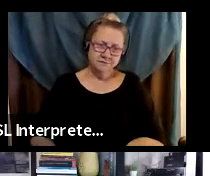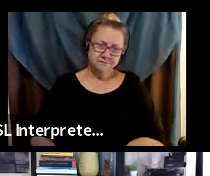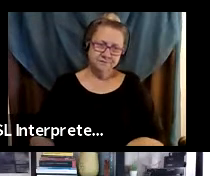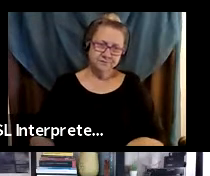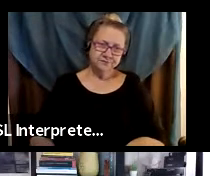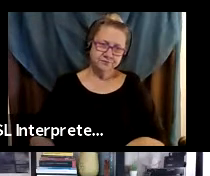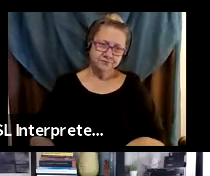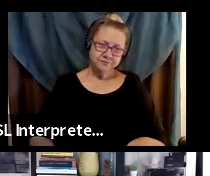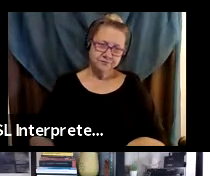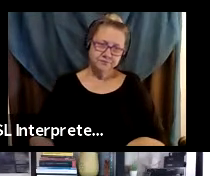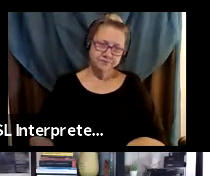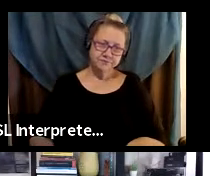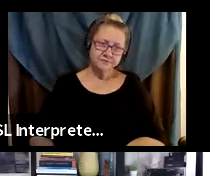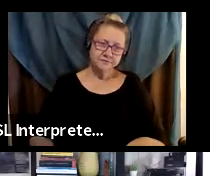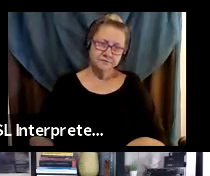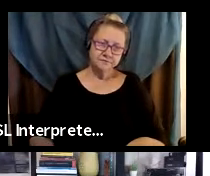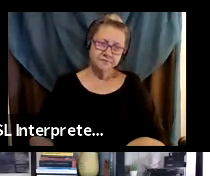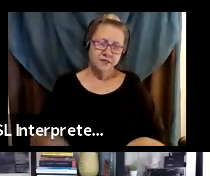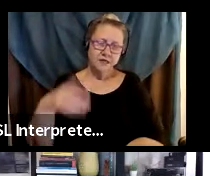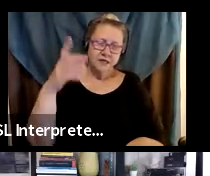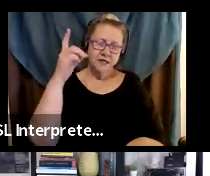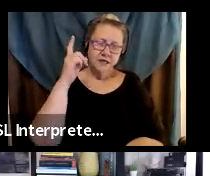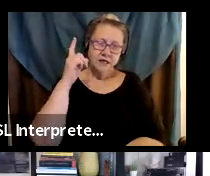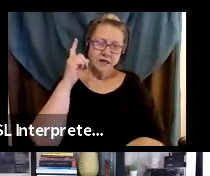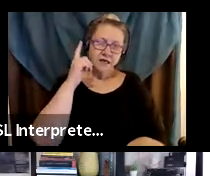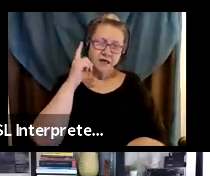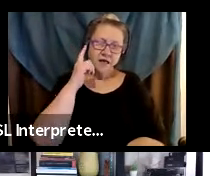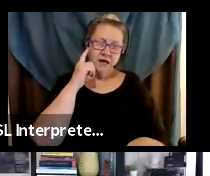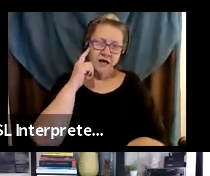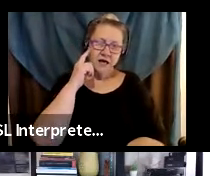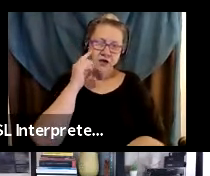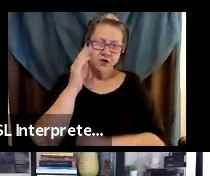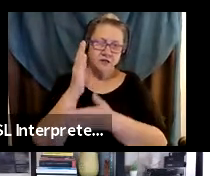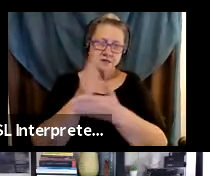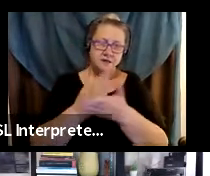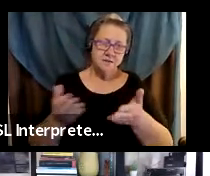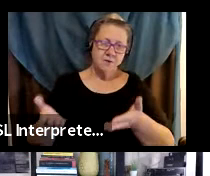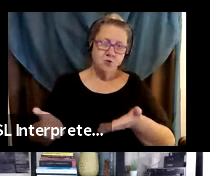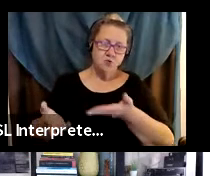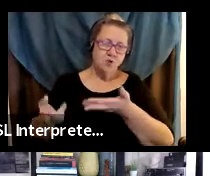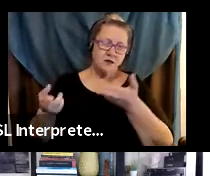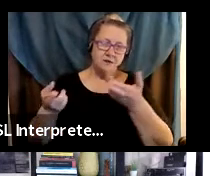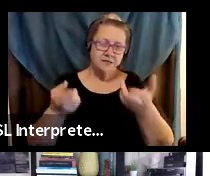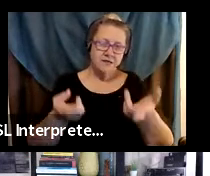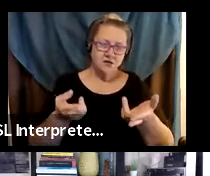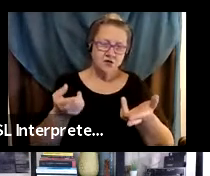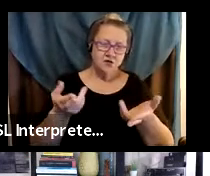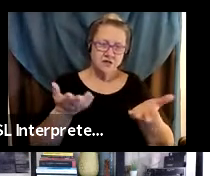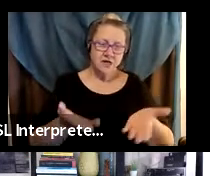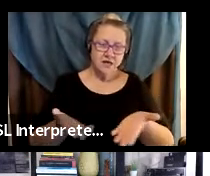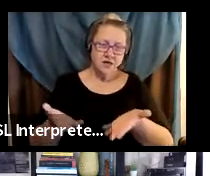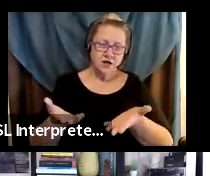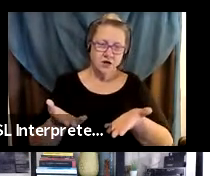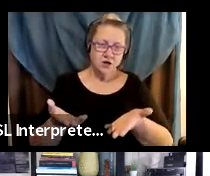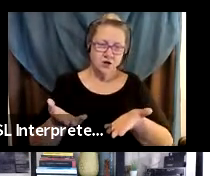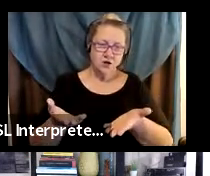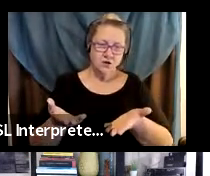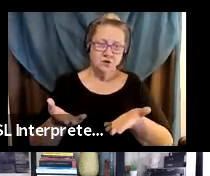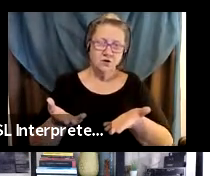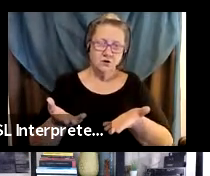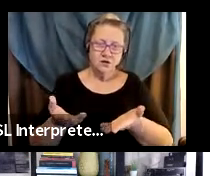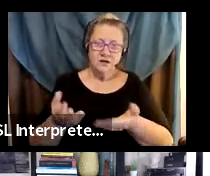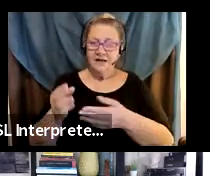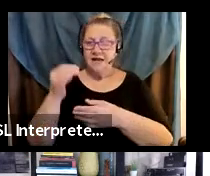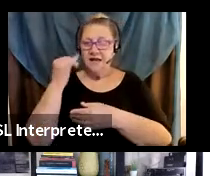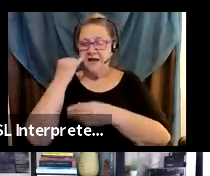at least I heard some recommendation. I don't know if that is a recommendation that is being provided here in California, that people let their provider know